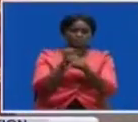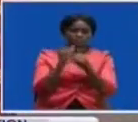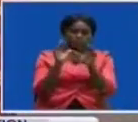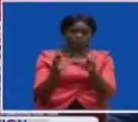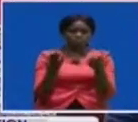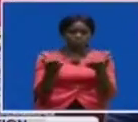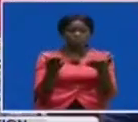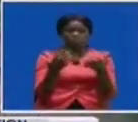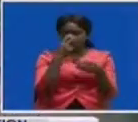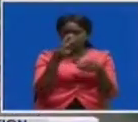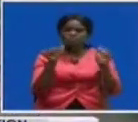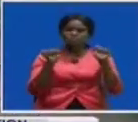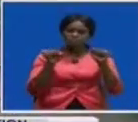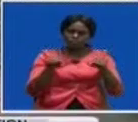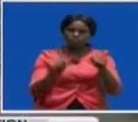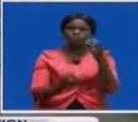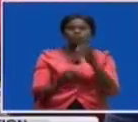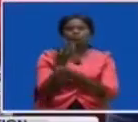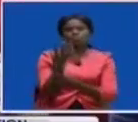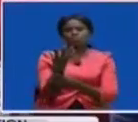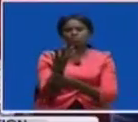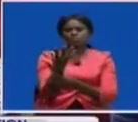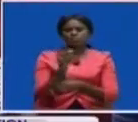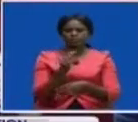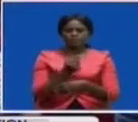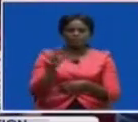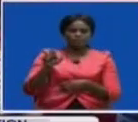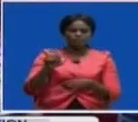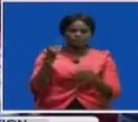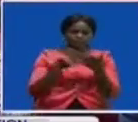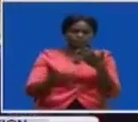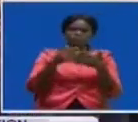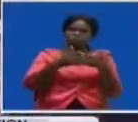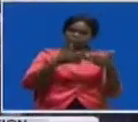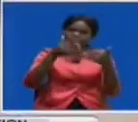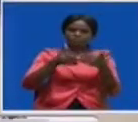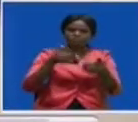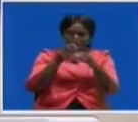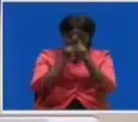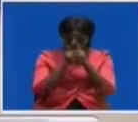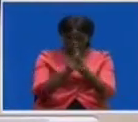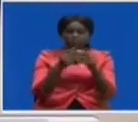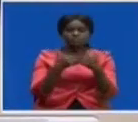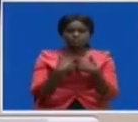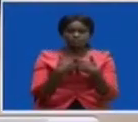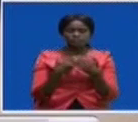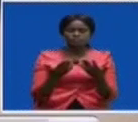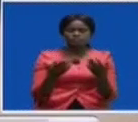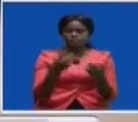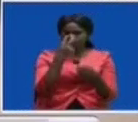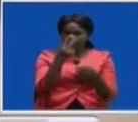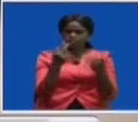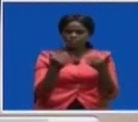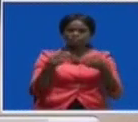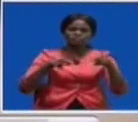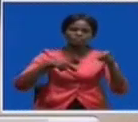made it possible for those things to grow. So we need to treat them with respect. If you look at the relationship